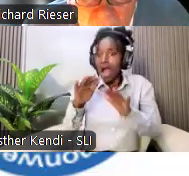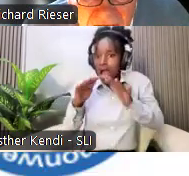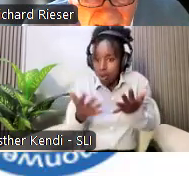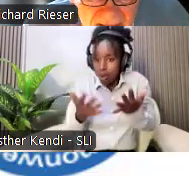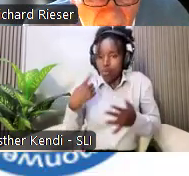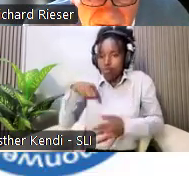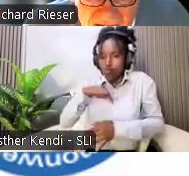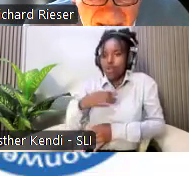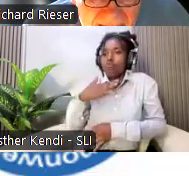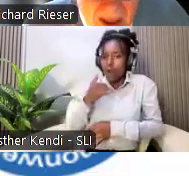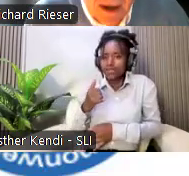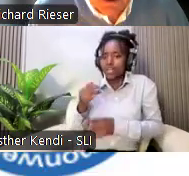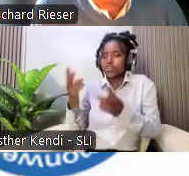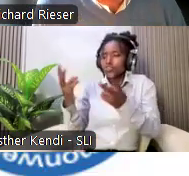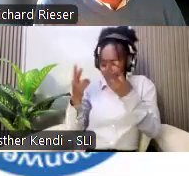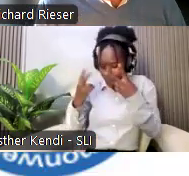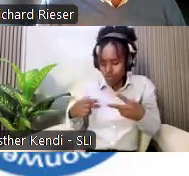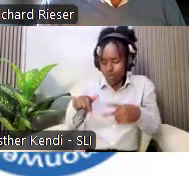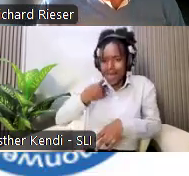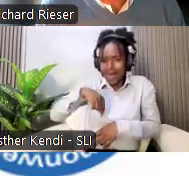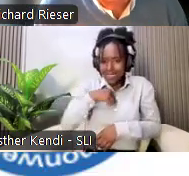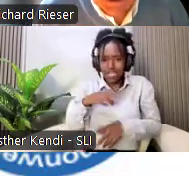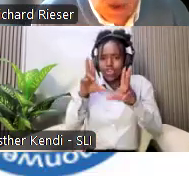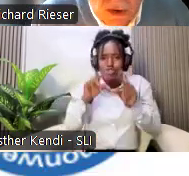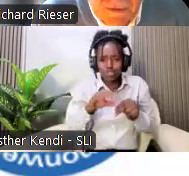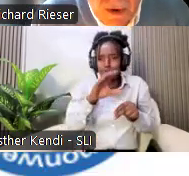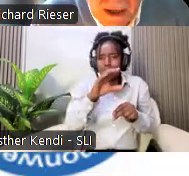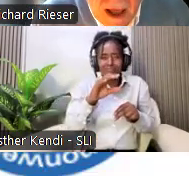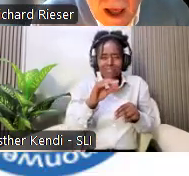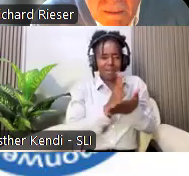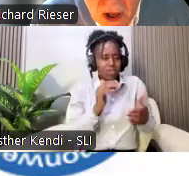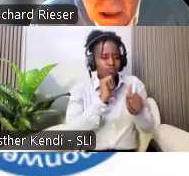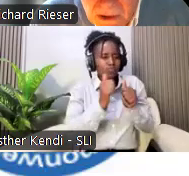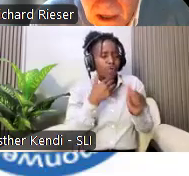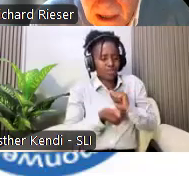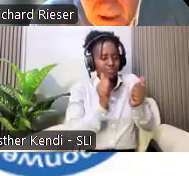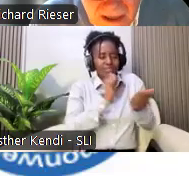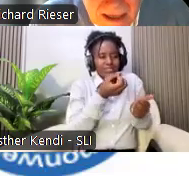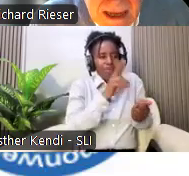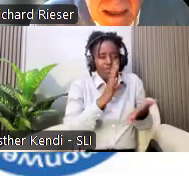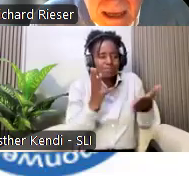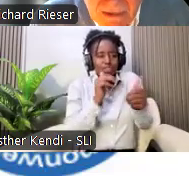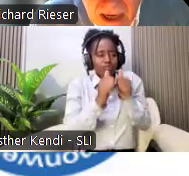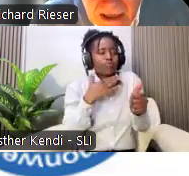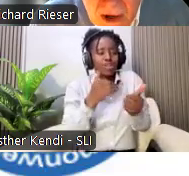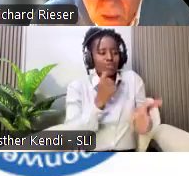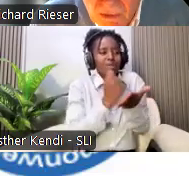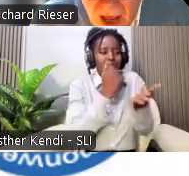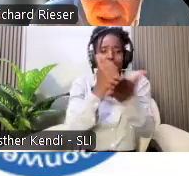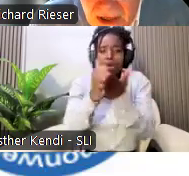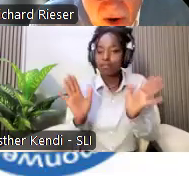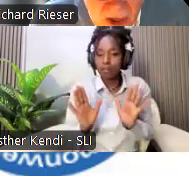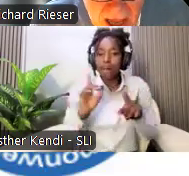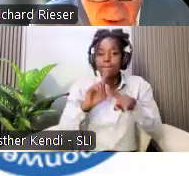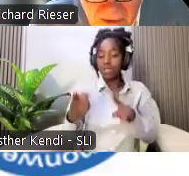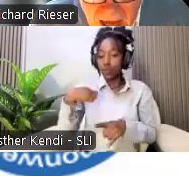as objects of charity, medical treatment and social protection, towards viewing persons with disabilities as subjects with